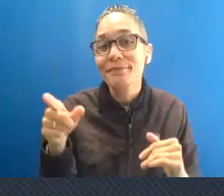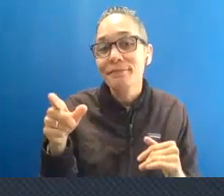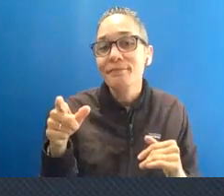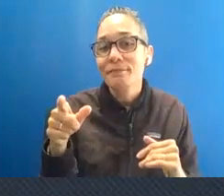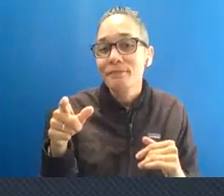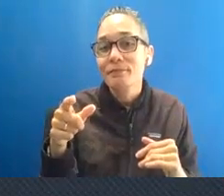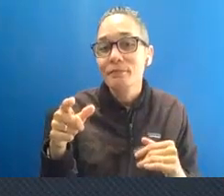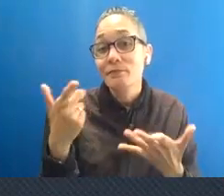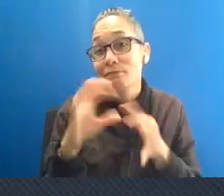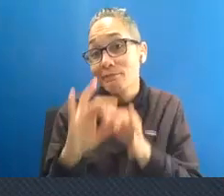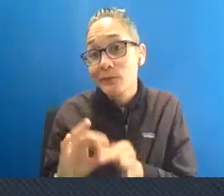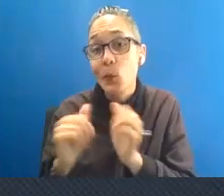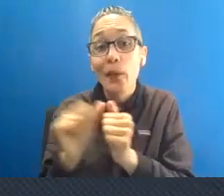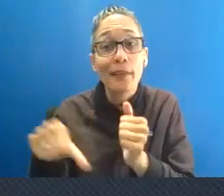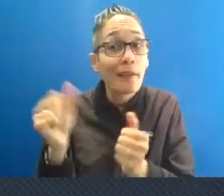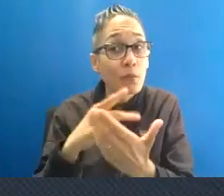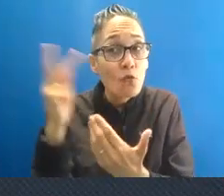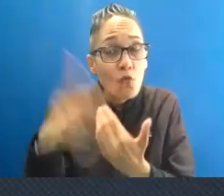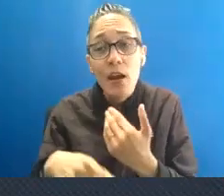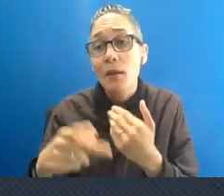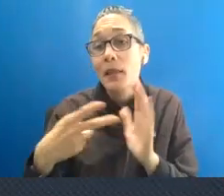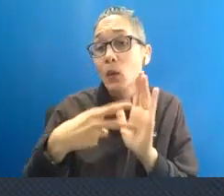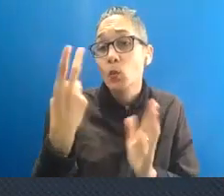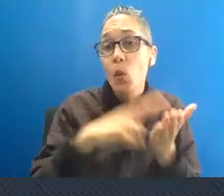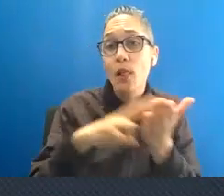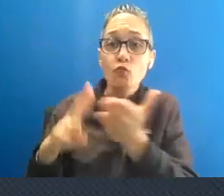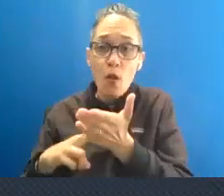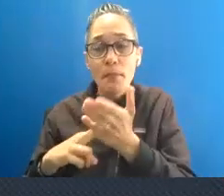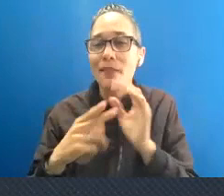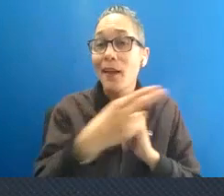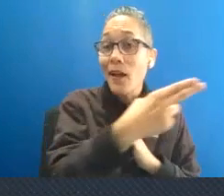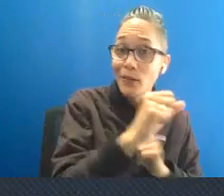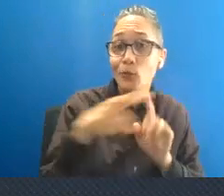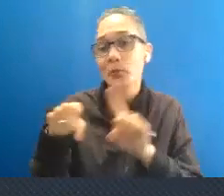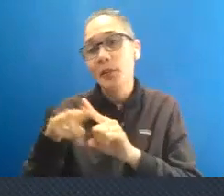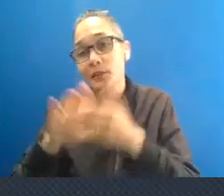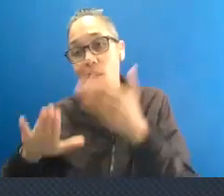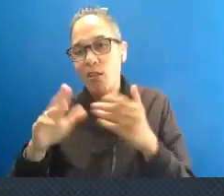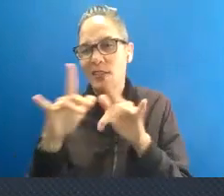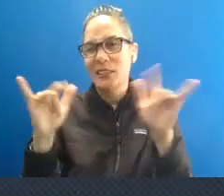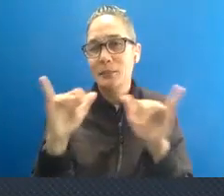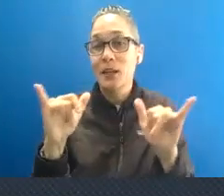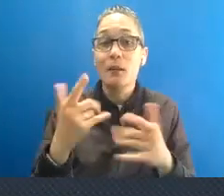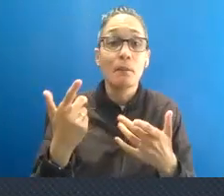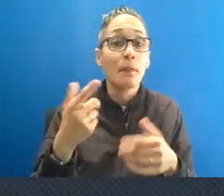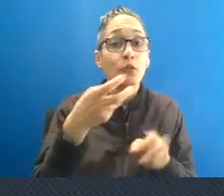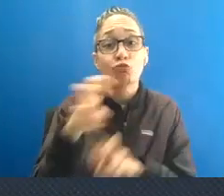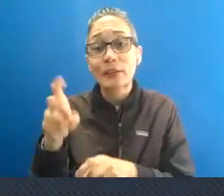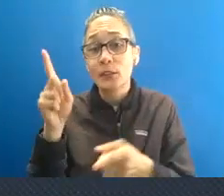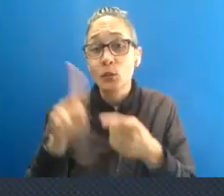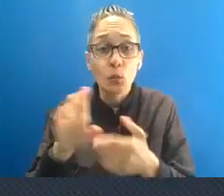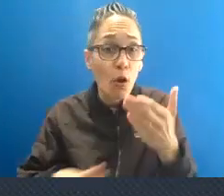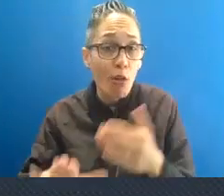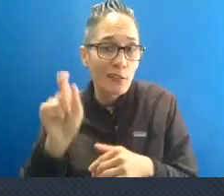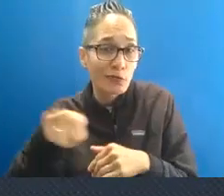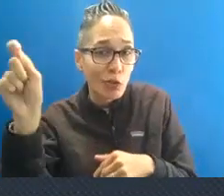with affiliations, if you are part of dual enrollment, you'll want to select that. However, if you're part of transition to college, you'll select